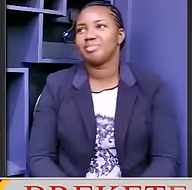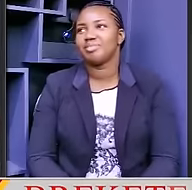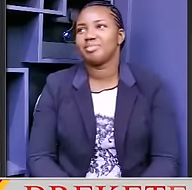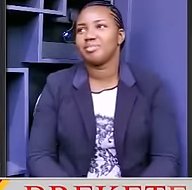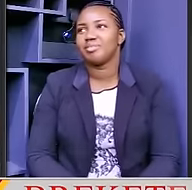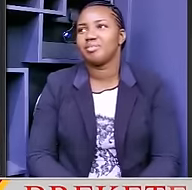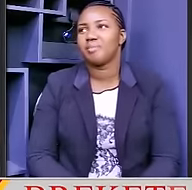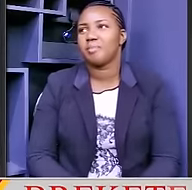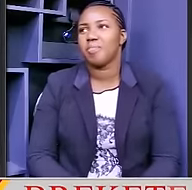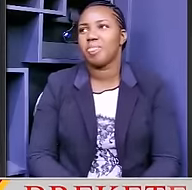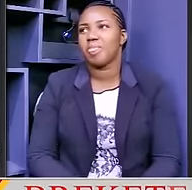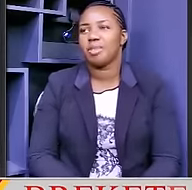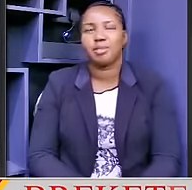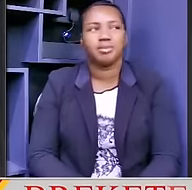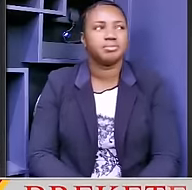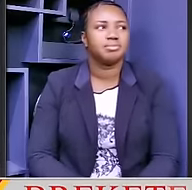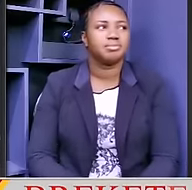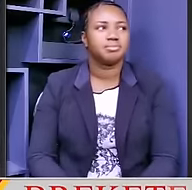but